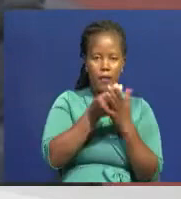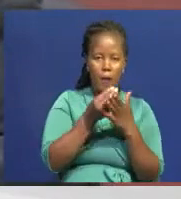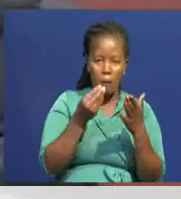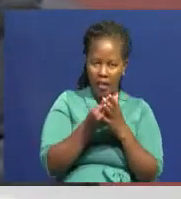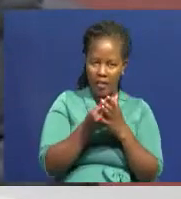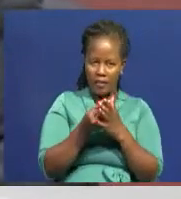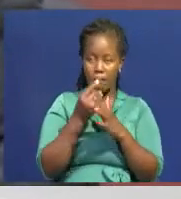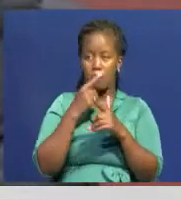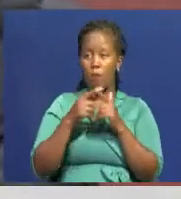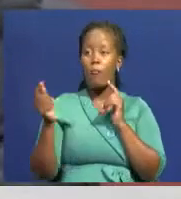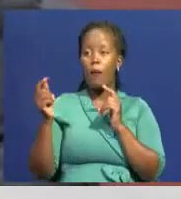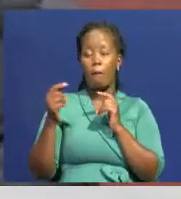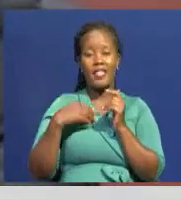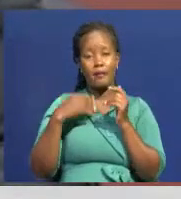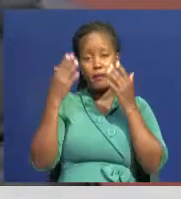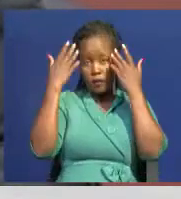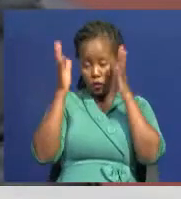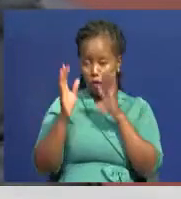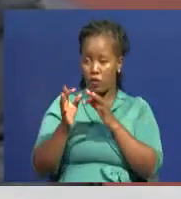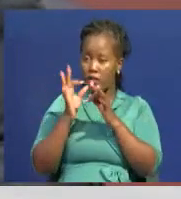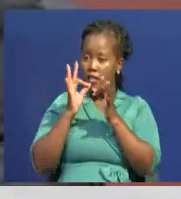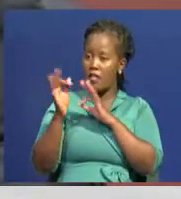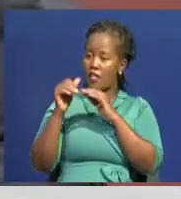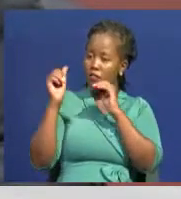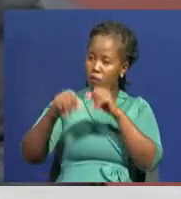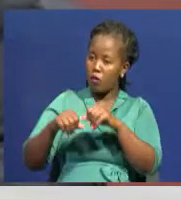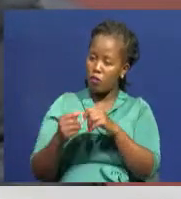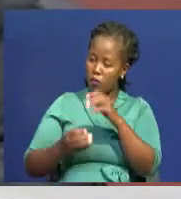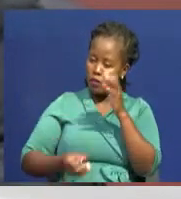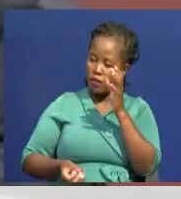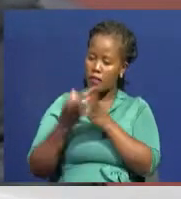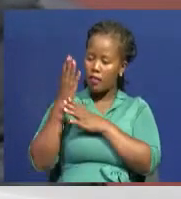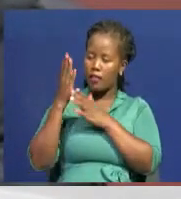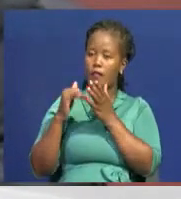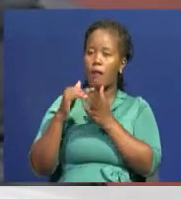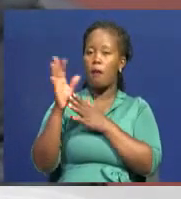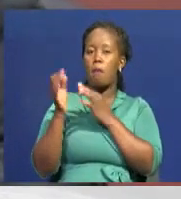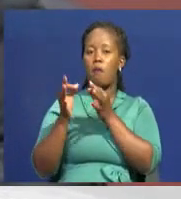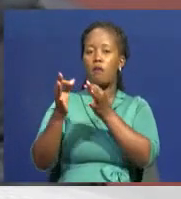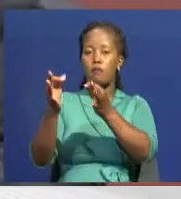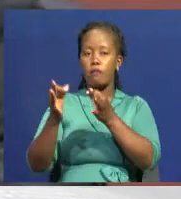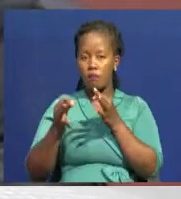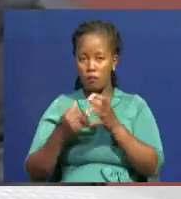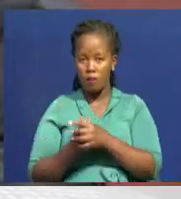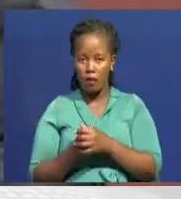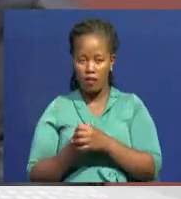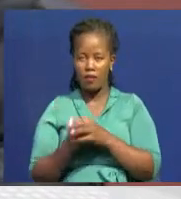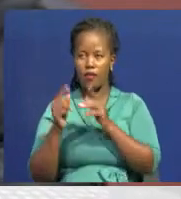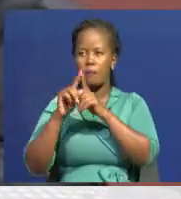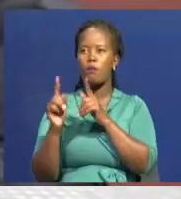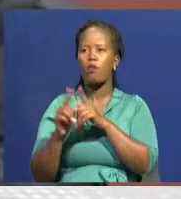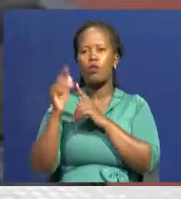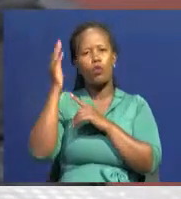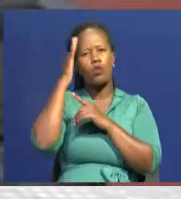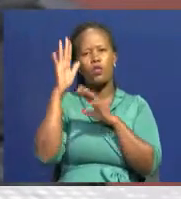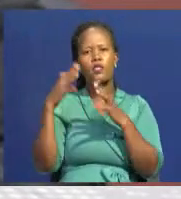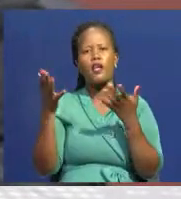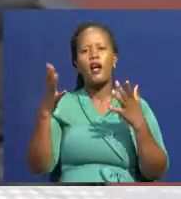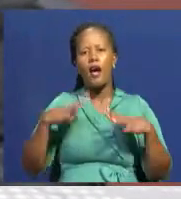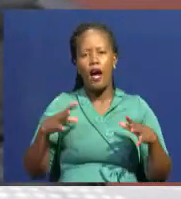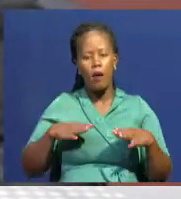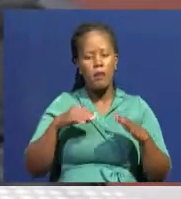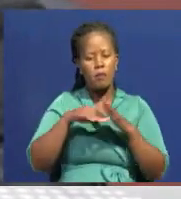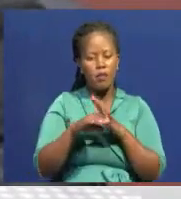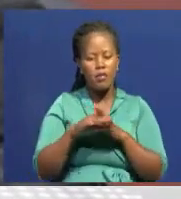do creative financing, which Michelle talked about. You could get, how do people access funds